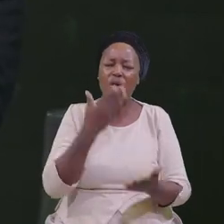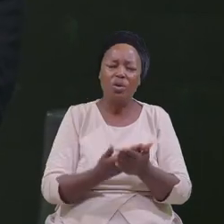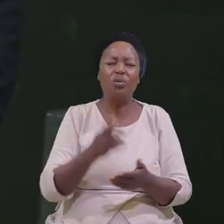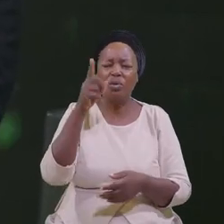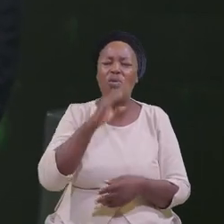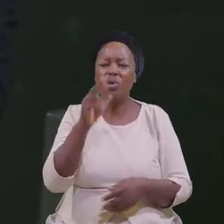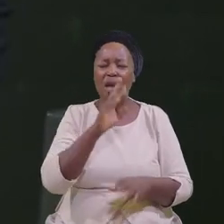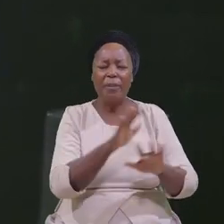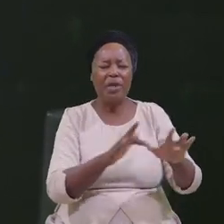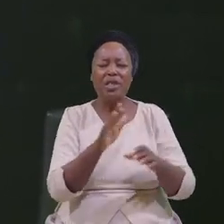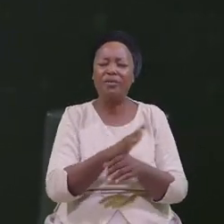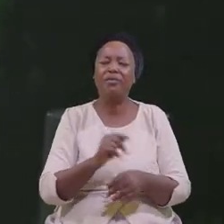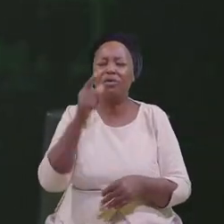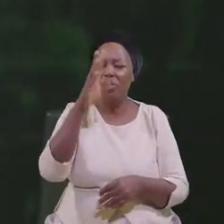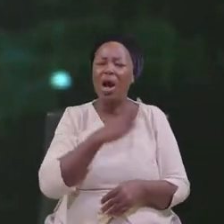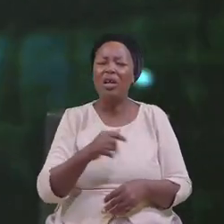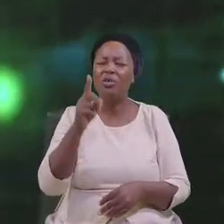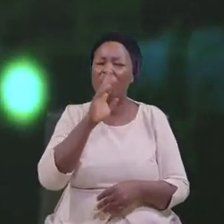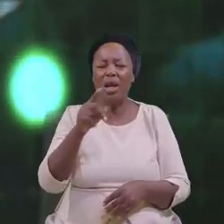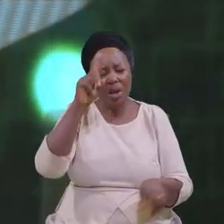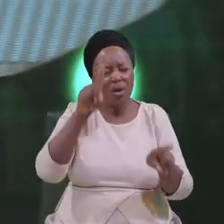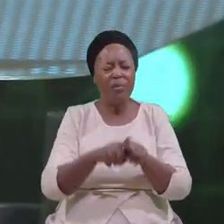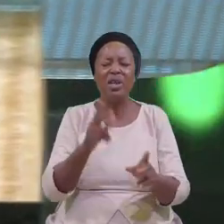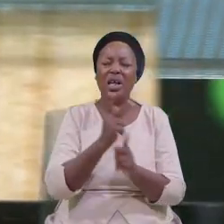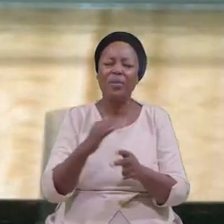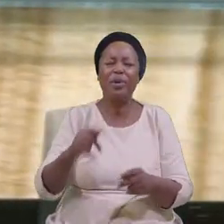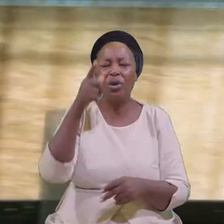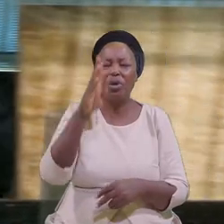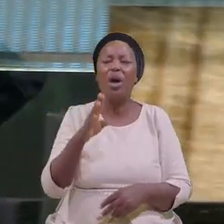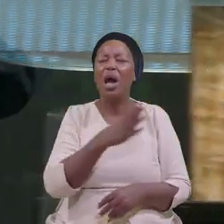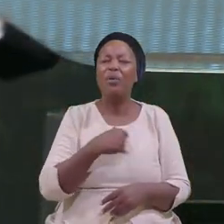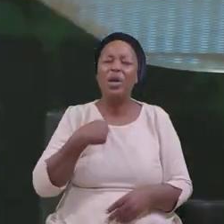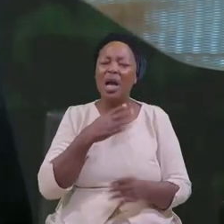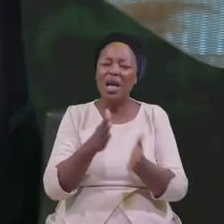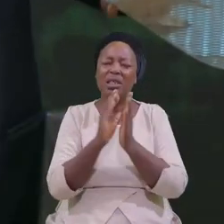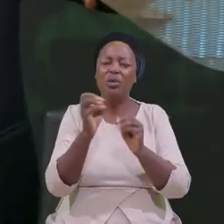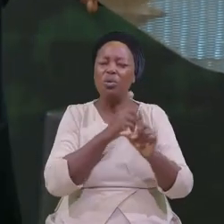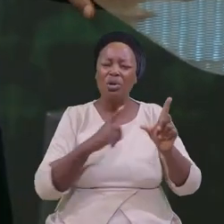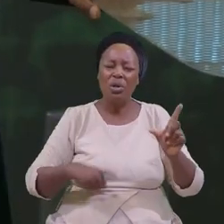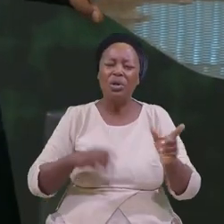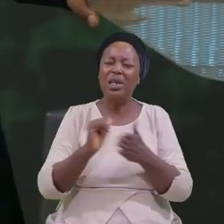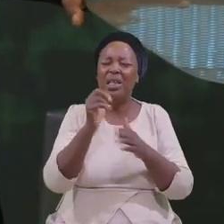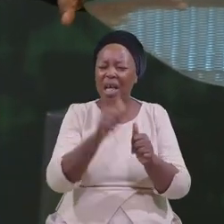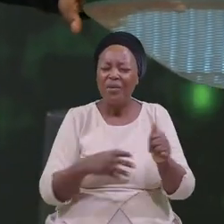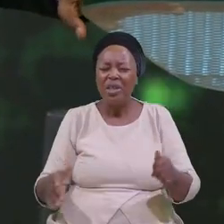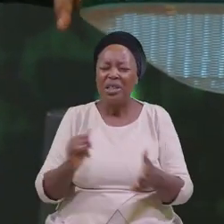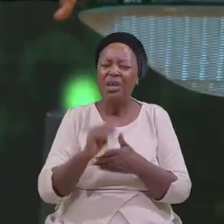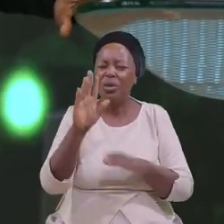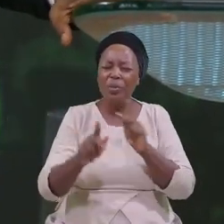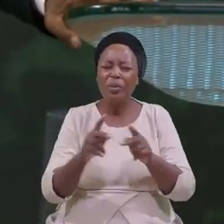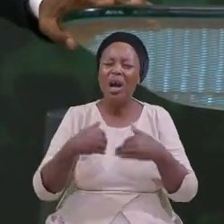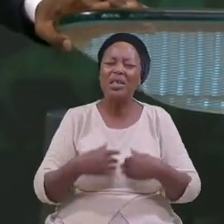a merciful God. And you're a covenant-keeping God. We're asking, oh Lord, everything your people